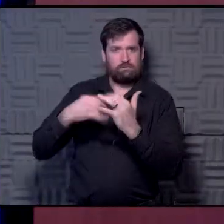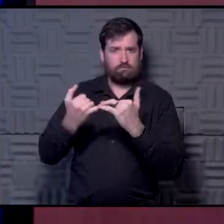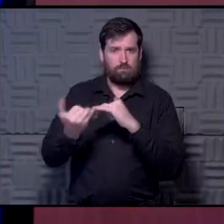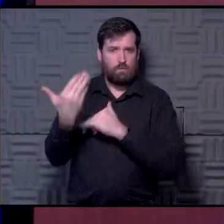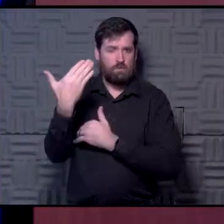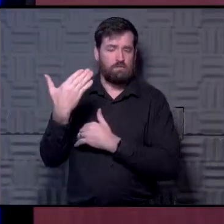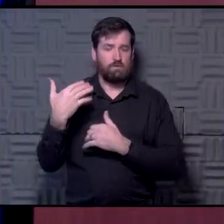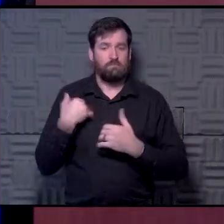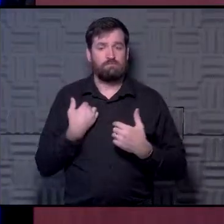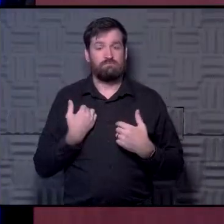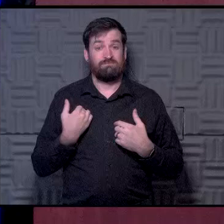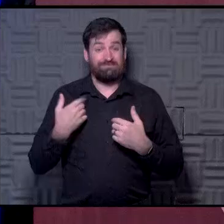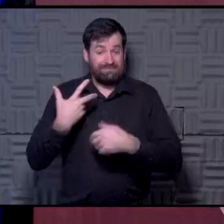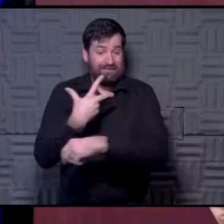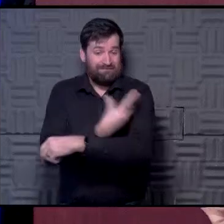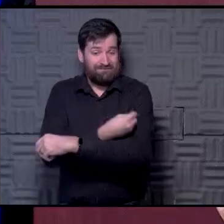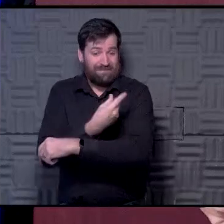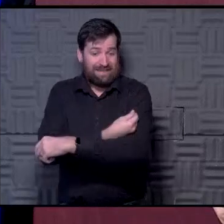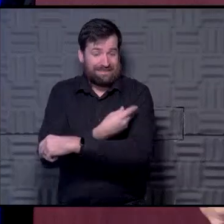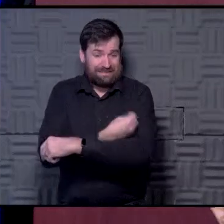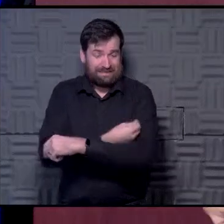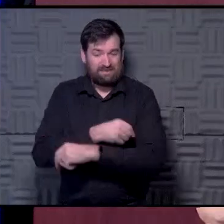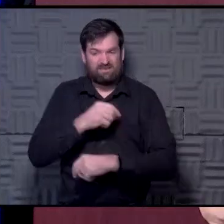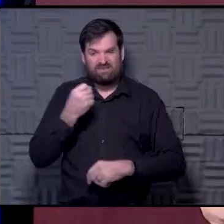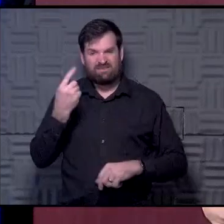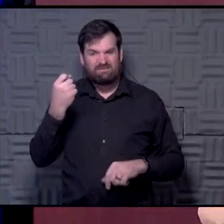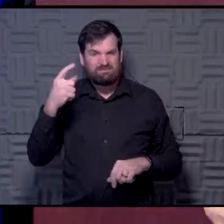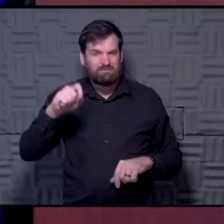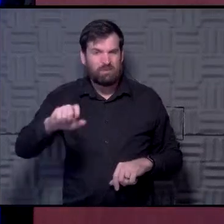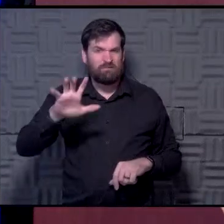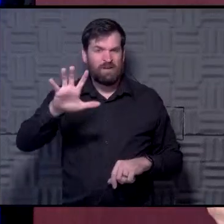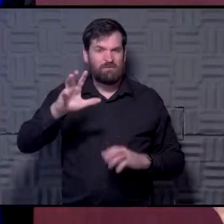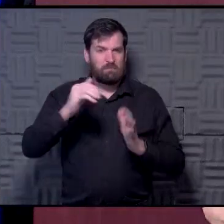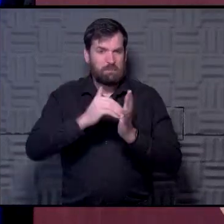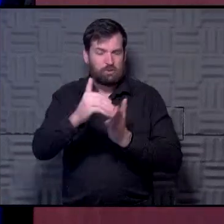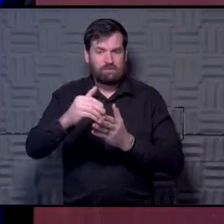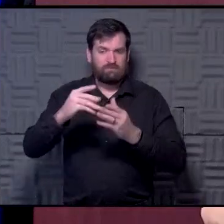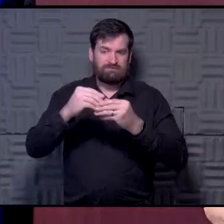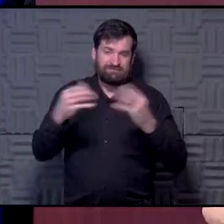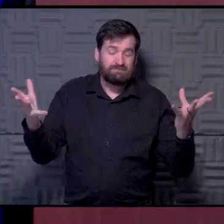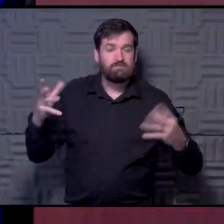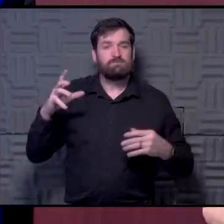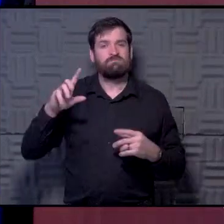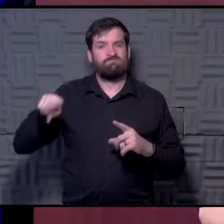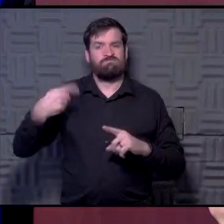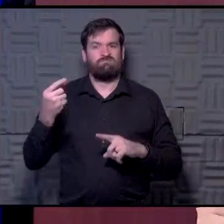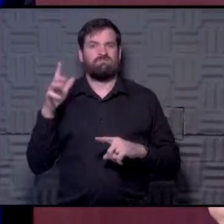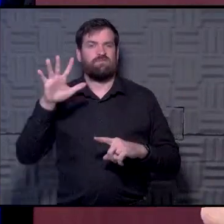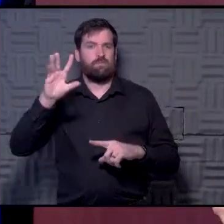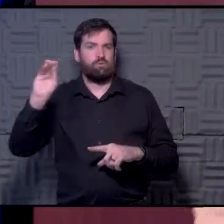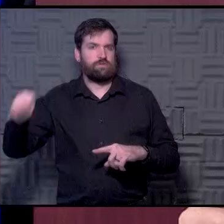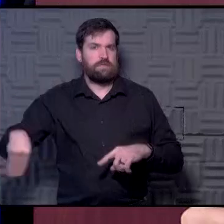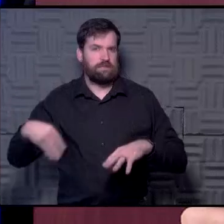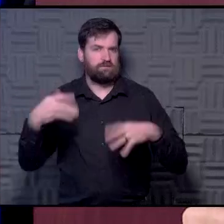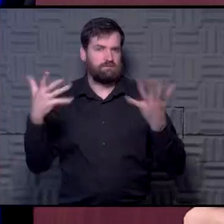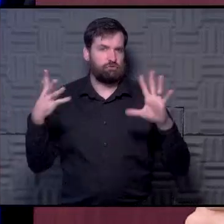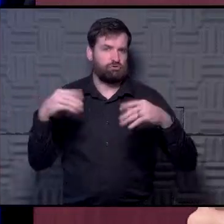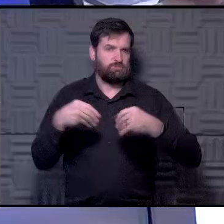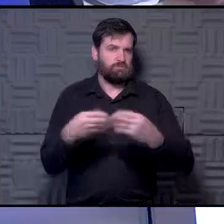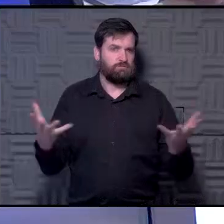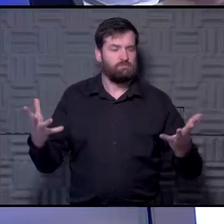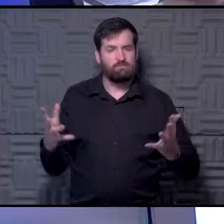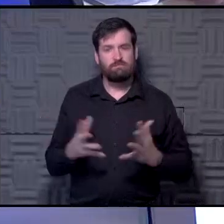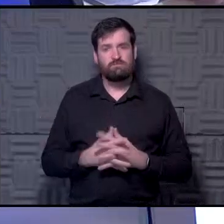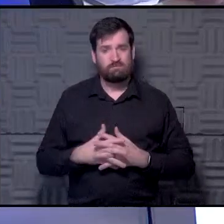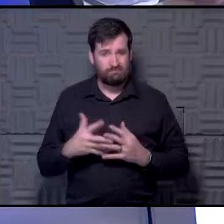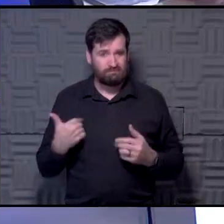only 20% of vaccine, of the 11.5 million doses of vaccine, has actually been distributed thus far in the United States. Yeah.